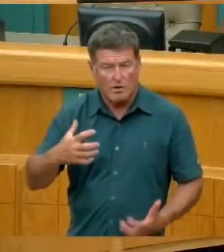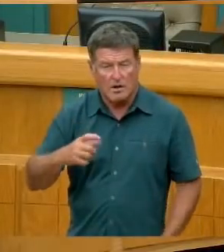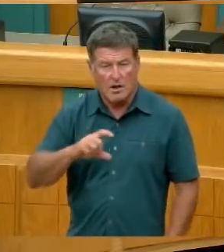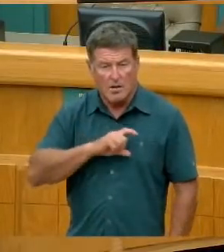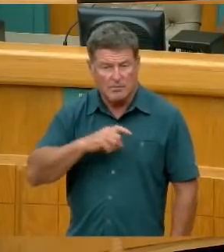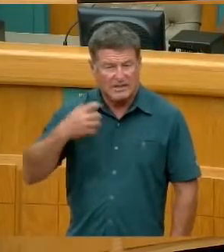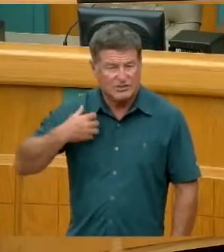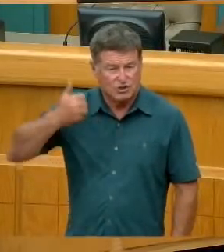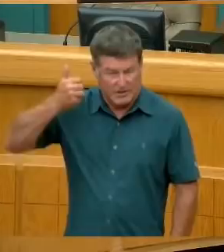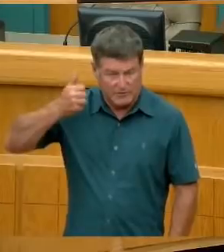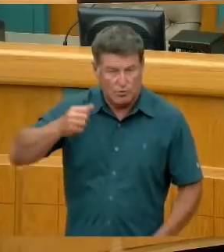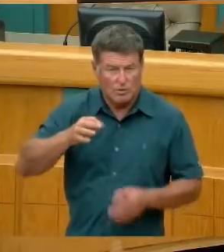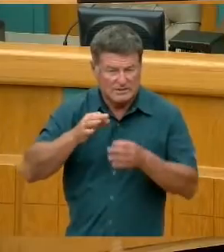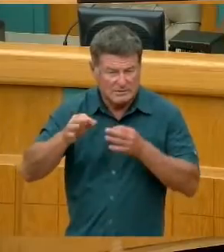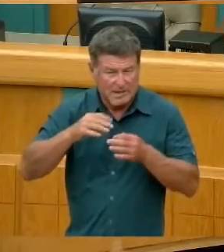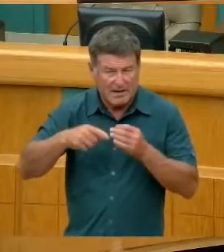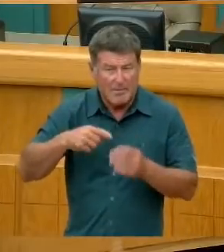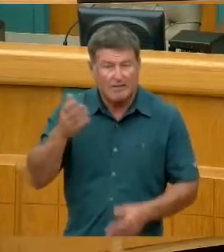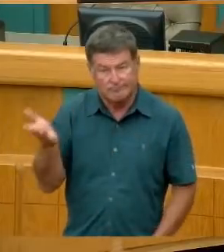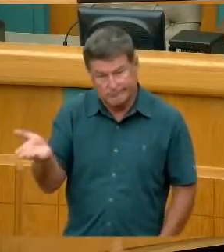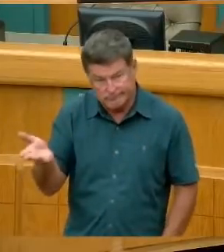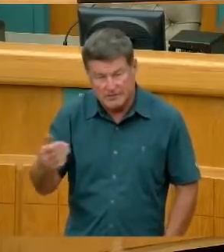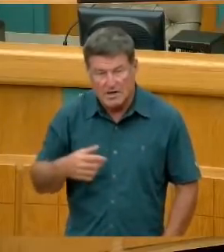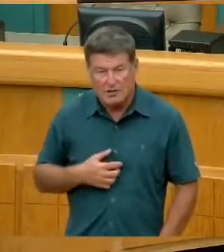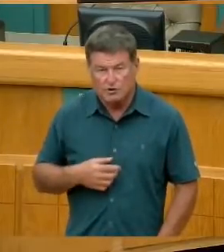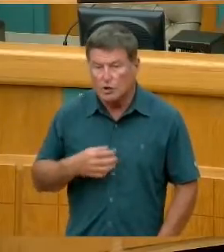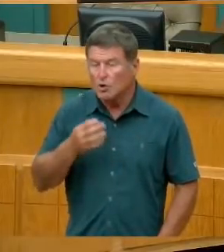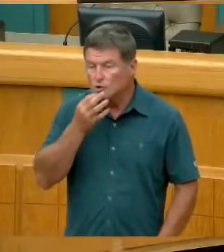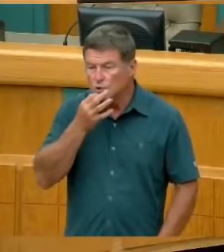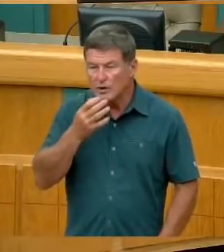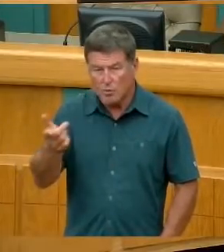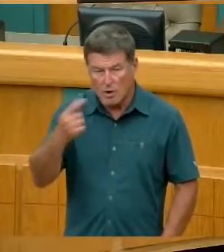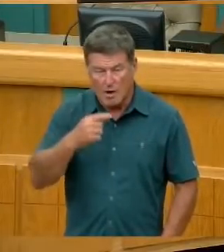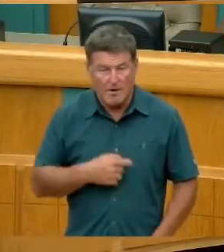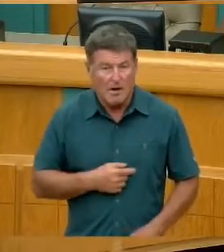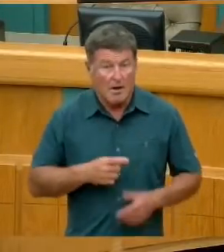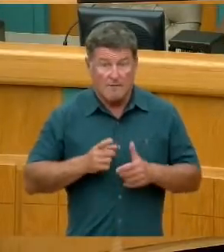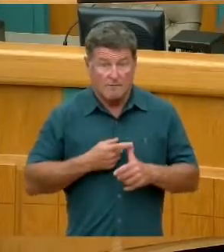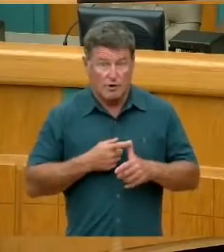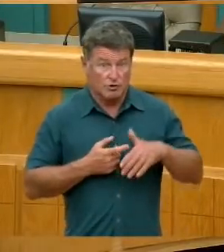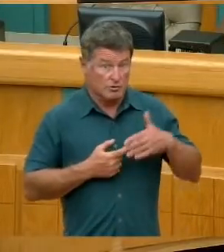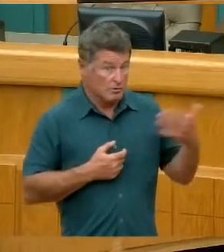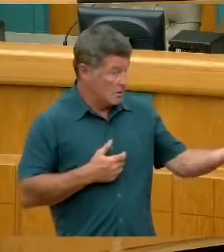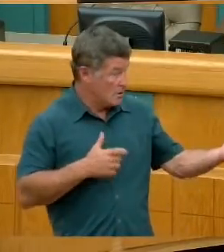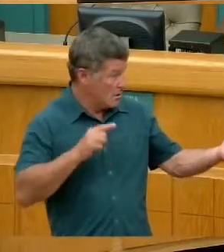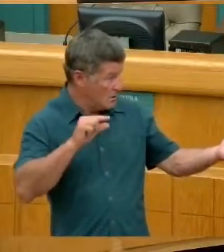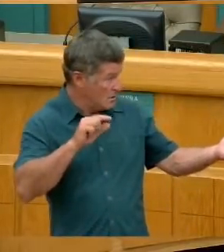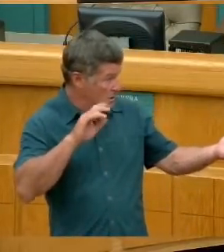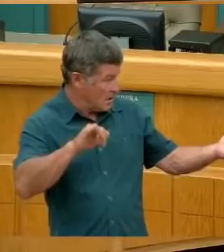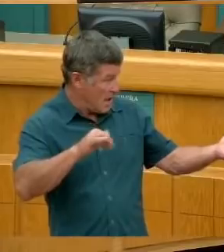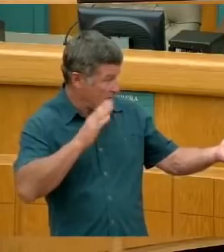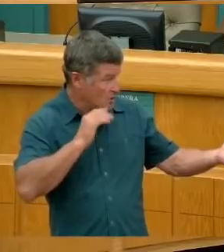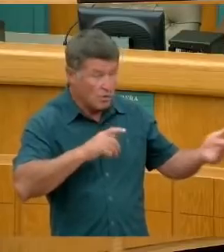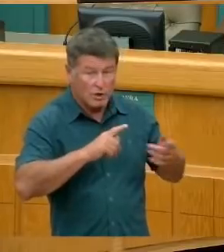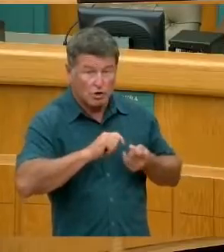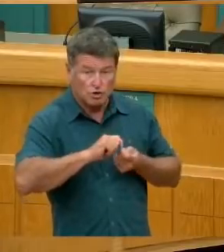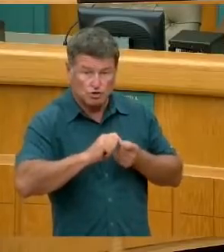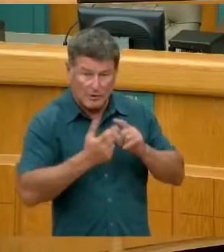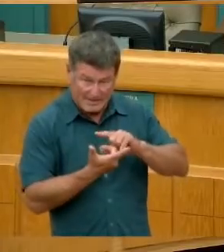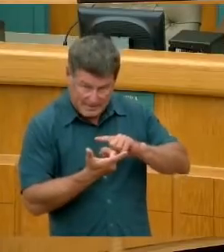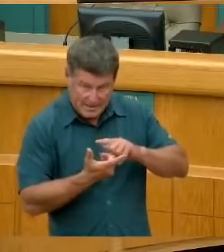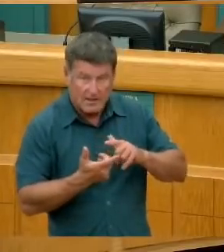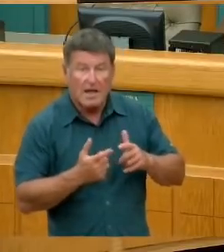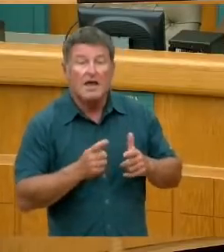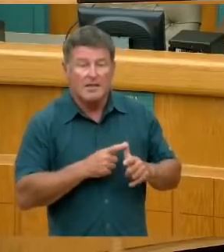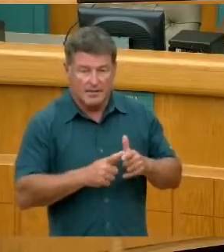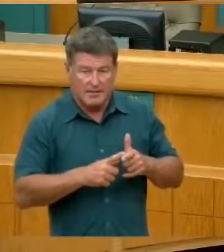words about him and then talk a little bit about public safety as well. And so before we have him come up, we're going to have Gabby translate into Spanish what I